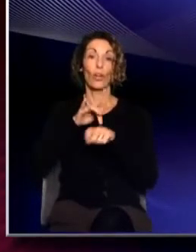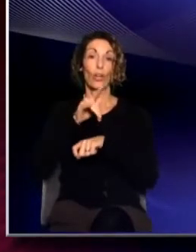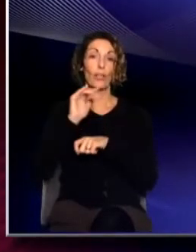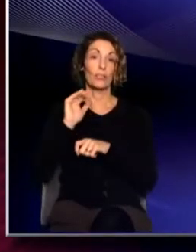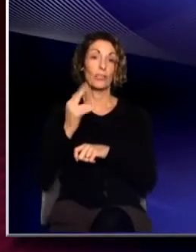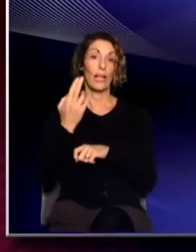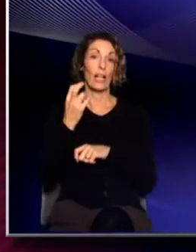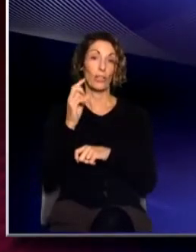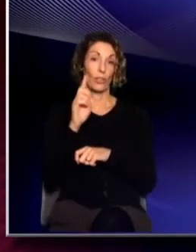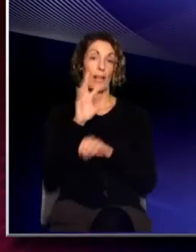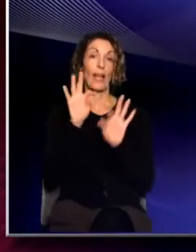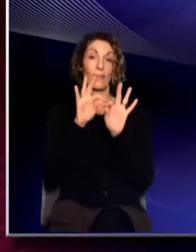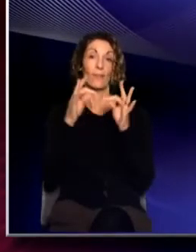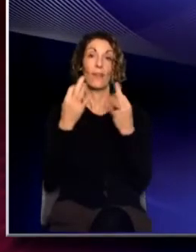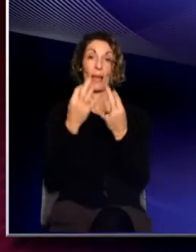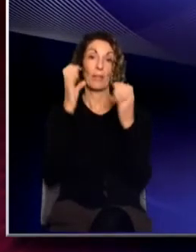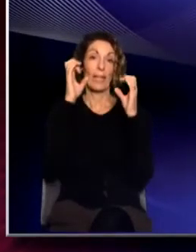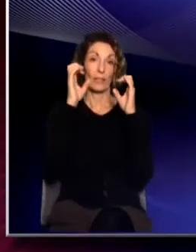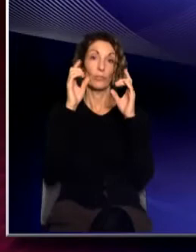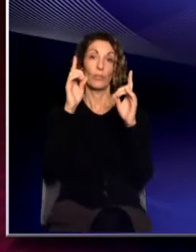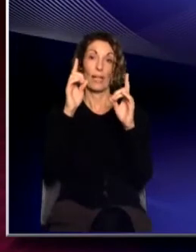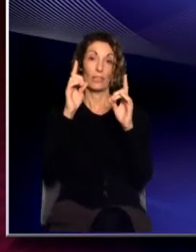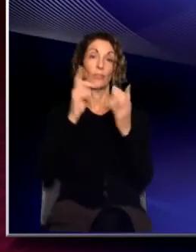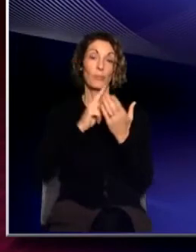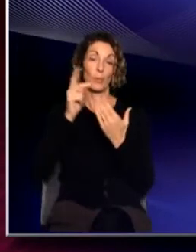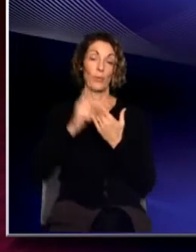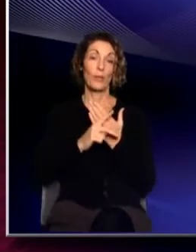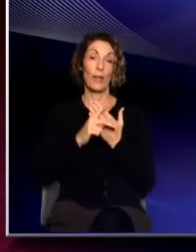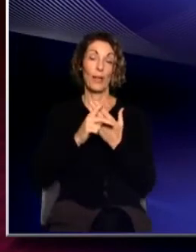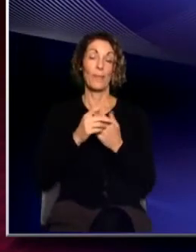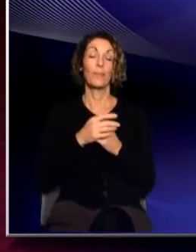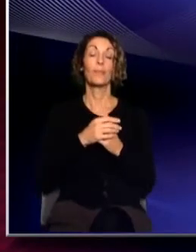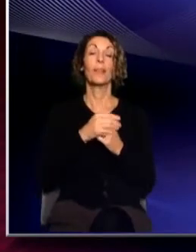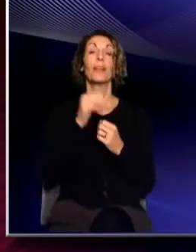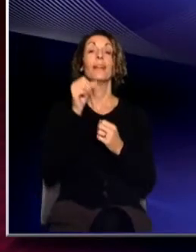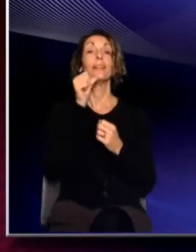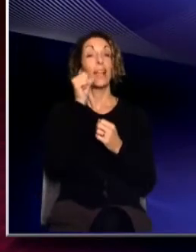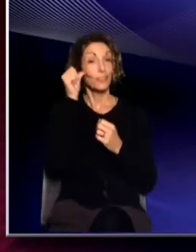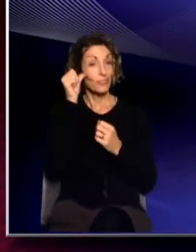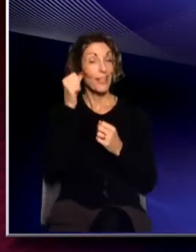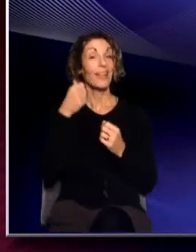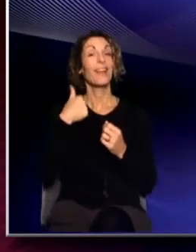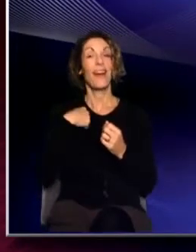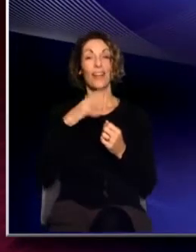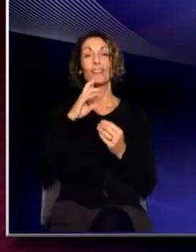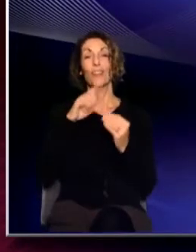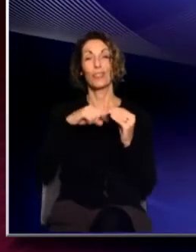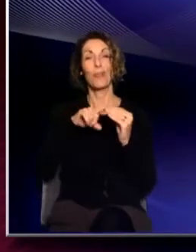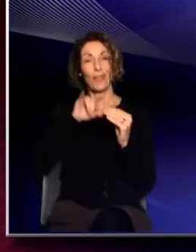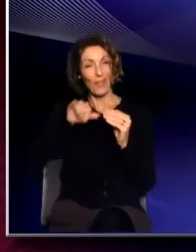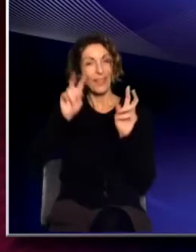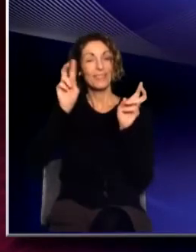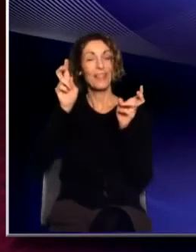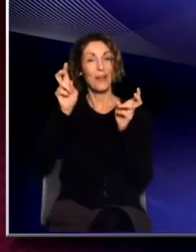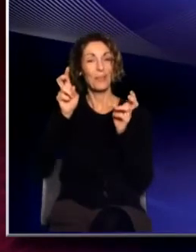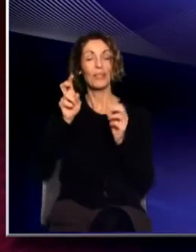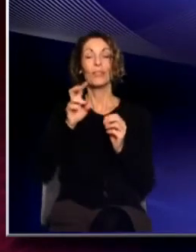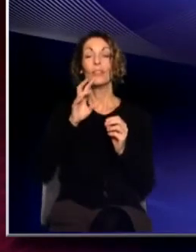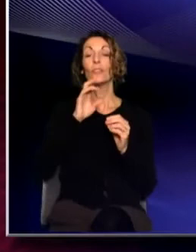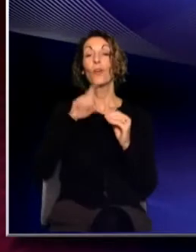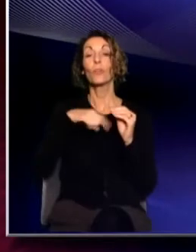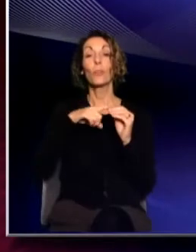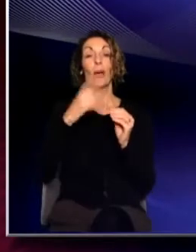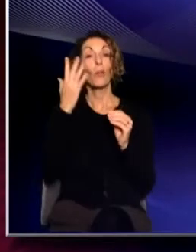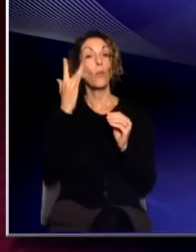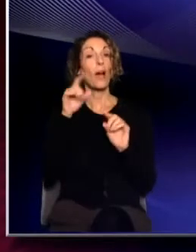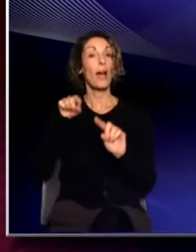childhood and family education program. And yesterday I spoke to that, talked about why